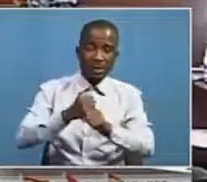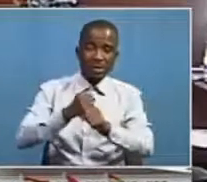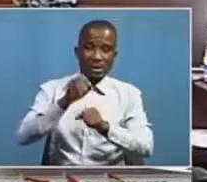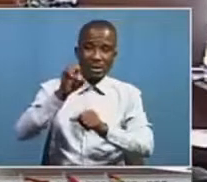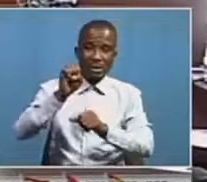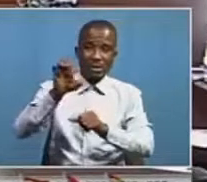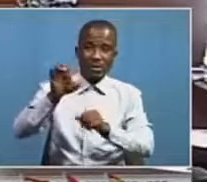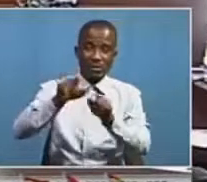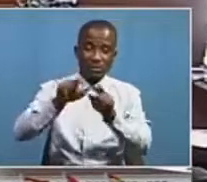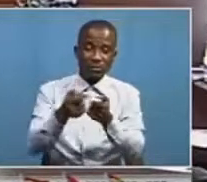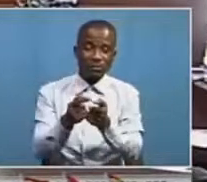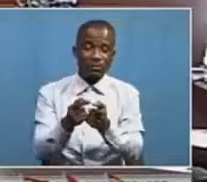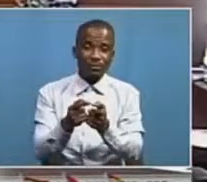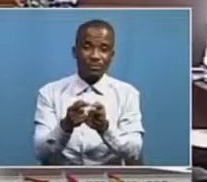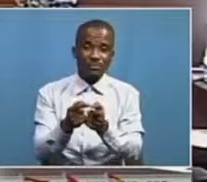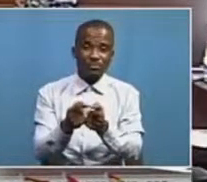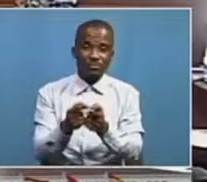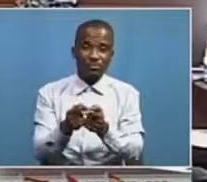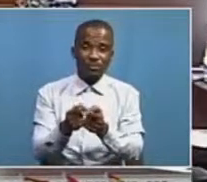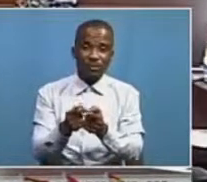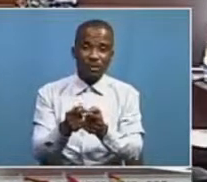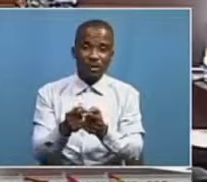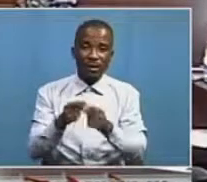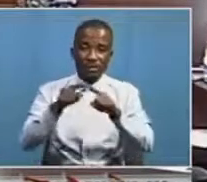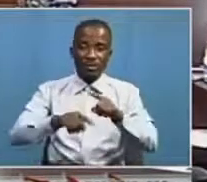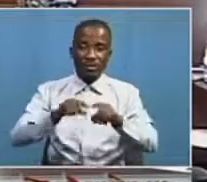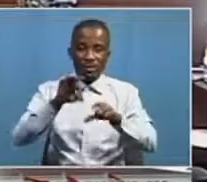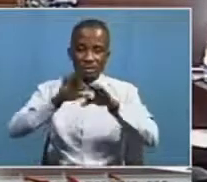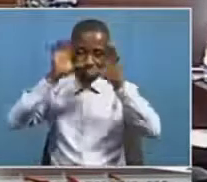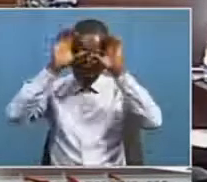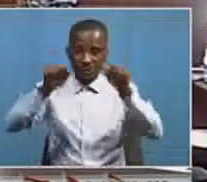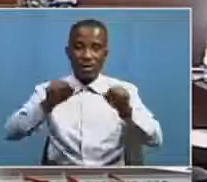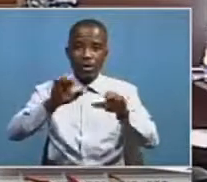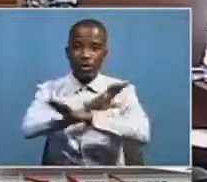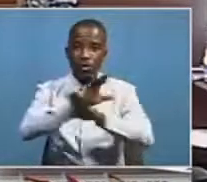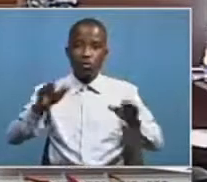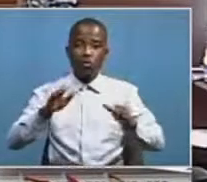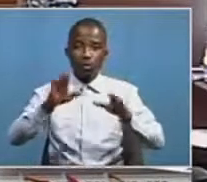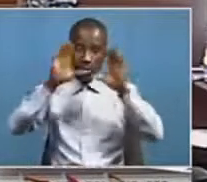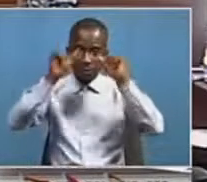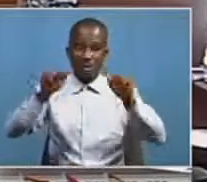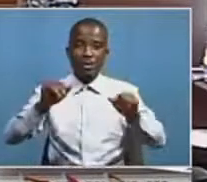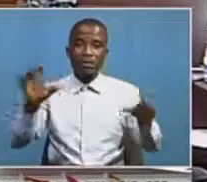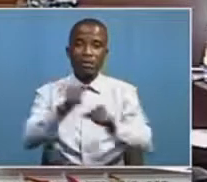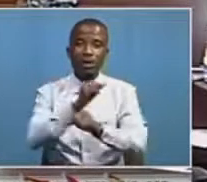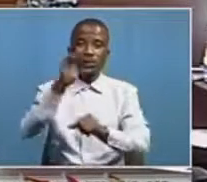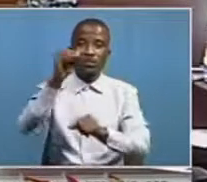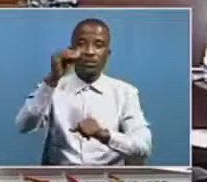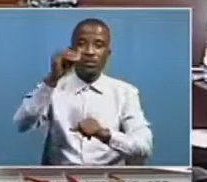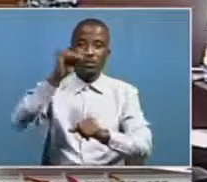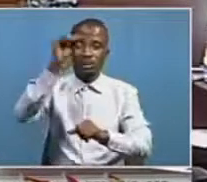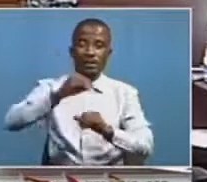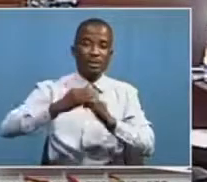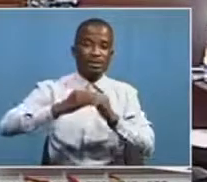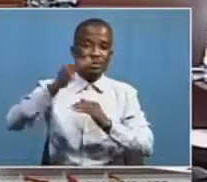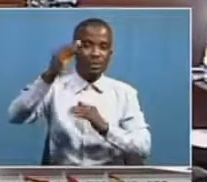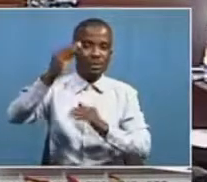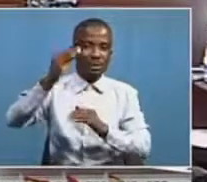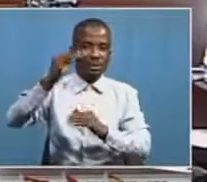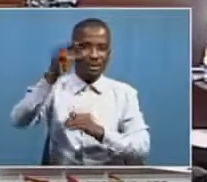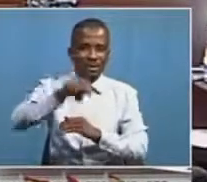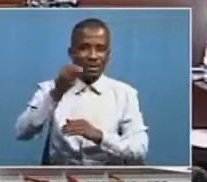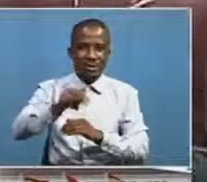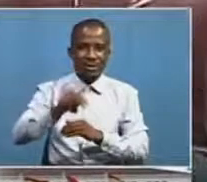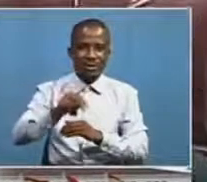the second respondent as president-elect, no candidate obtained more than 50% of the valid votes cast as required by